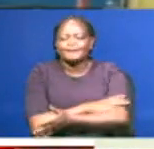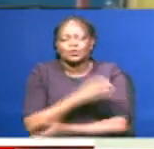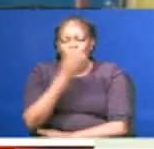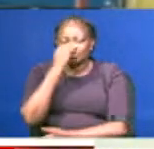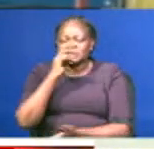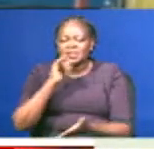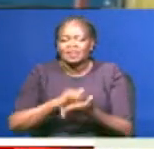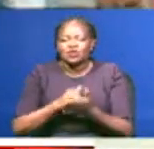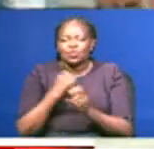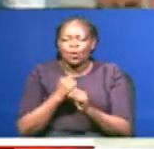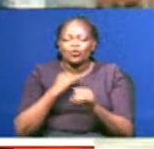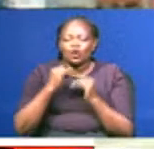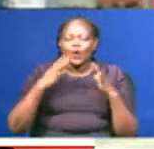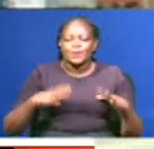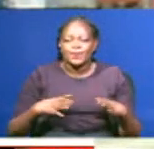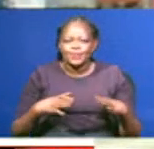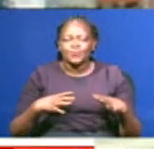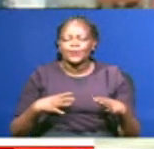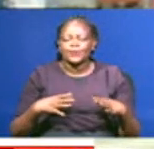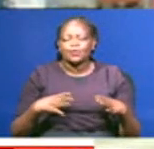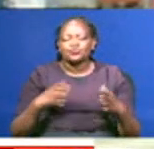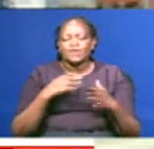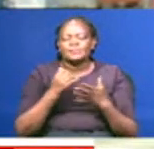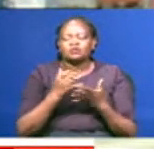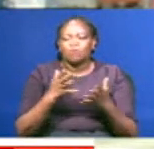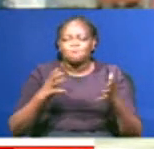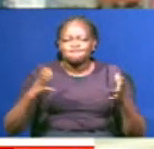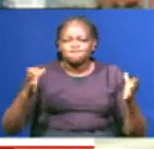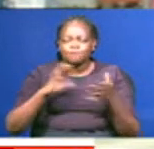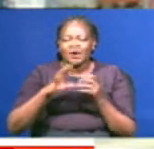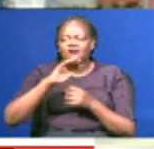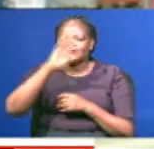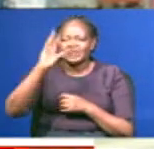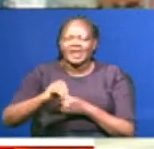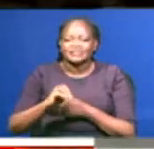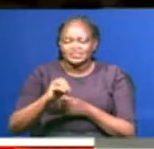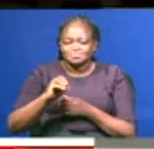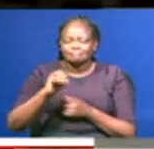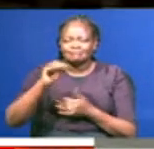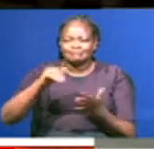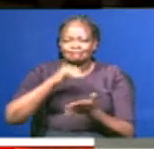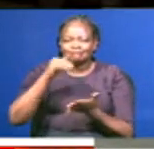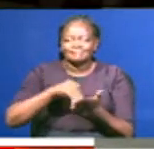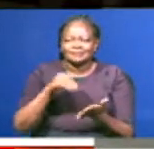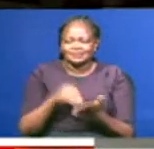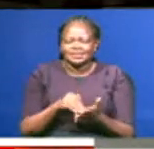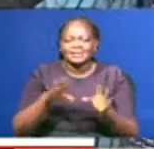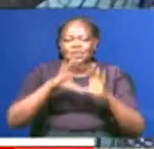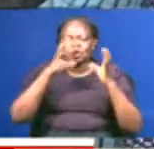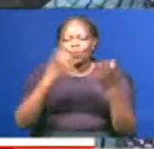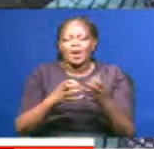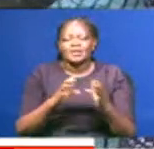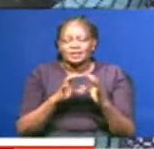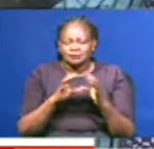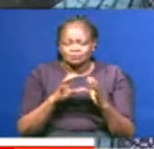all players to grow the facility into an African logistical hub and a world-class port.